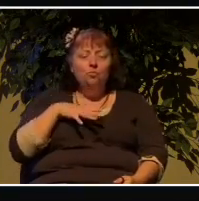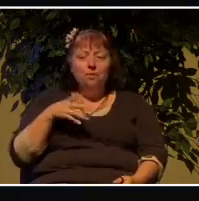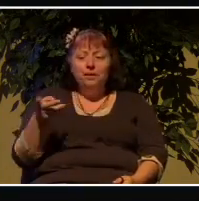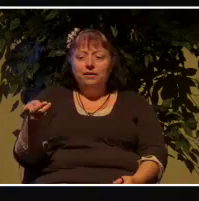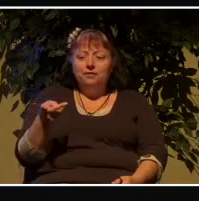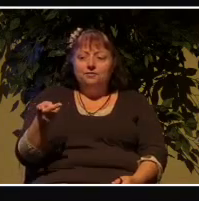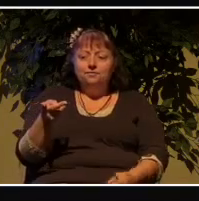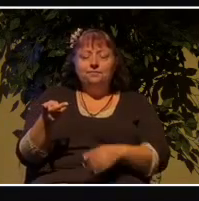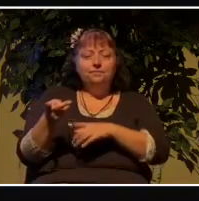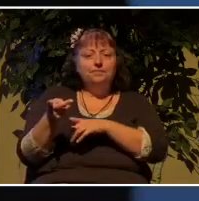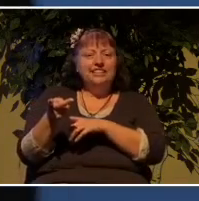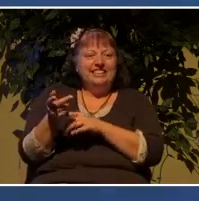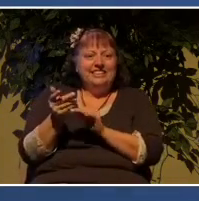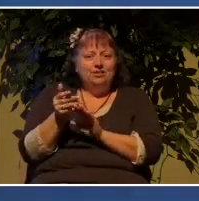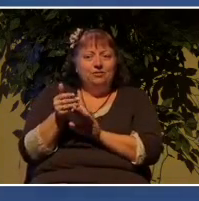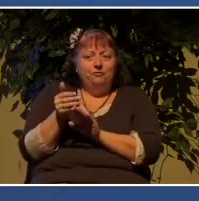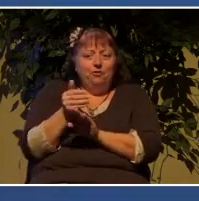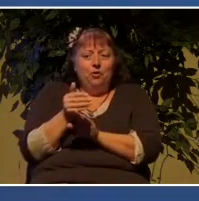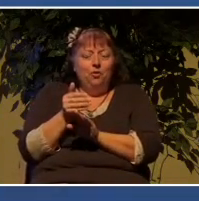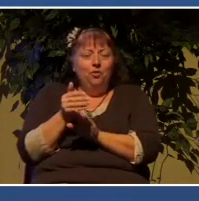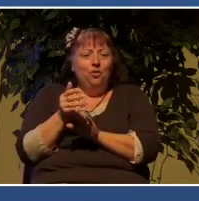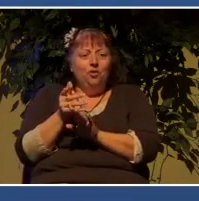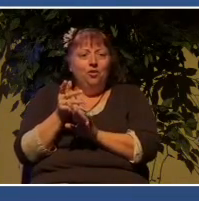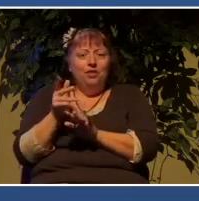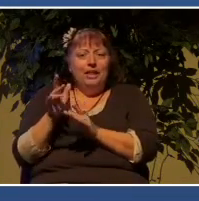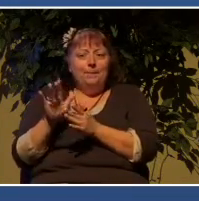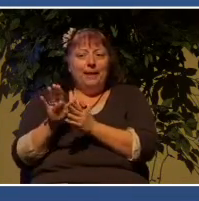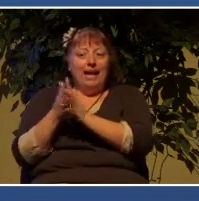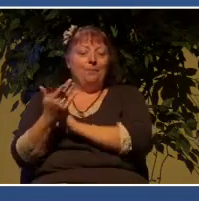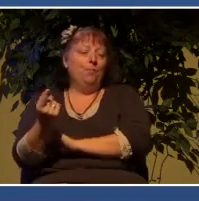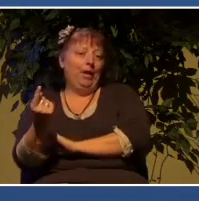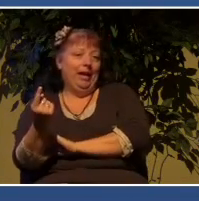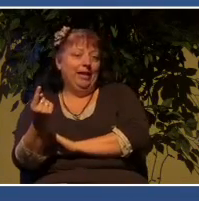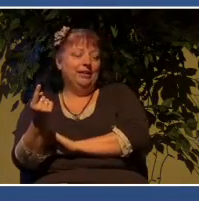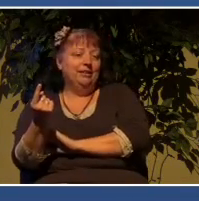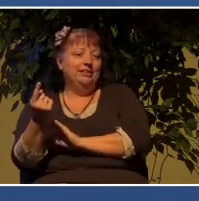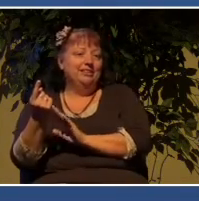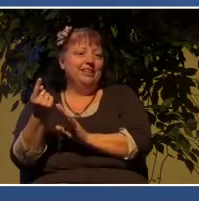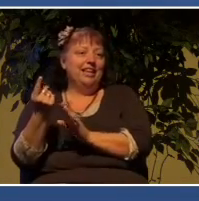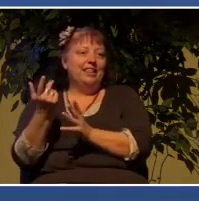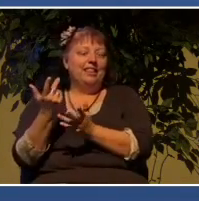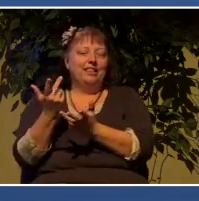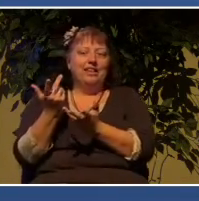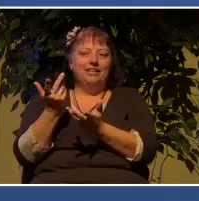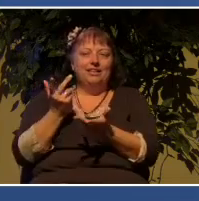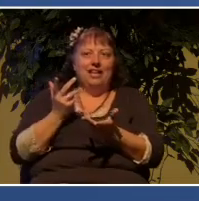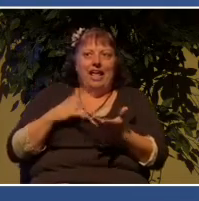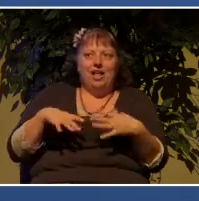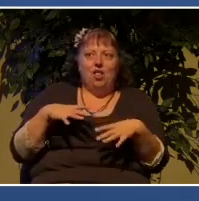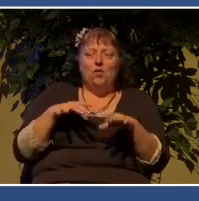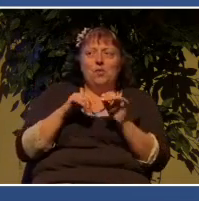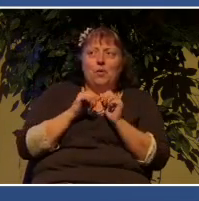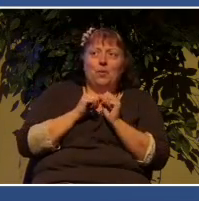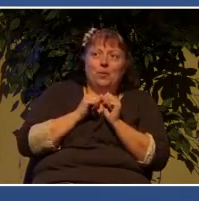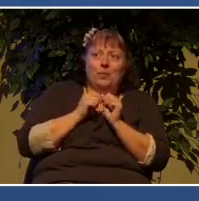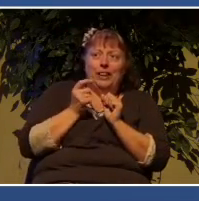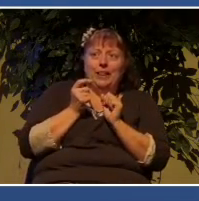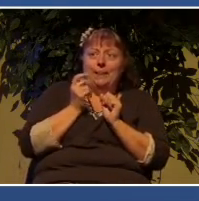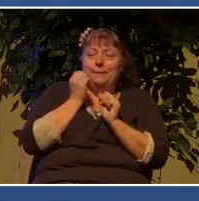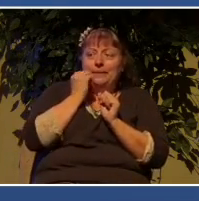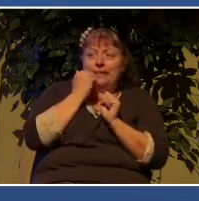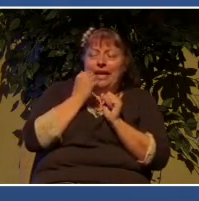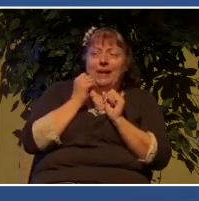with God and with God's people is going to be like. Imagine no hiding, no secondary